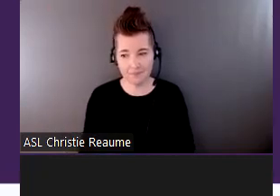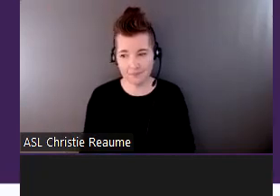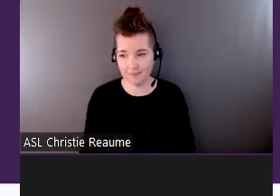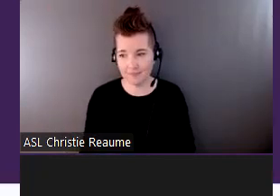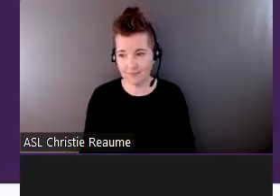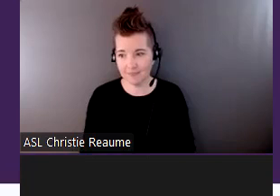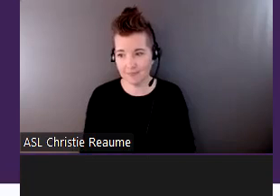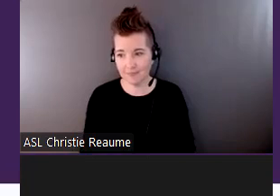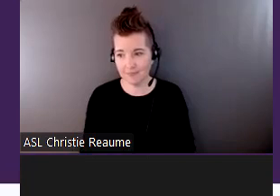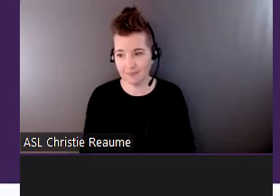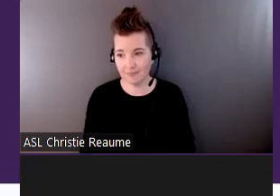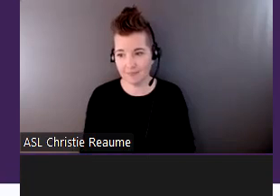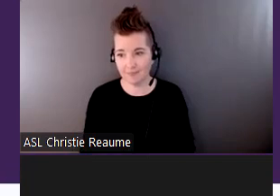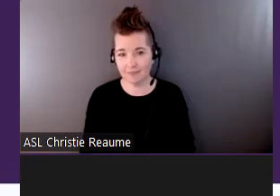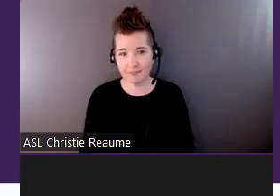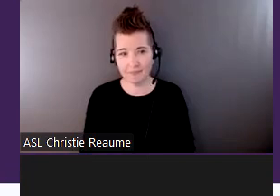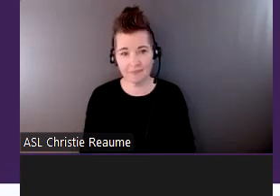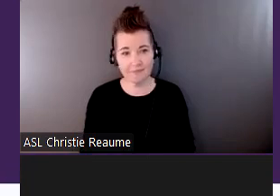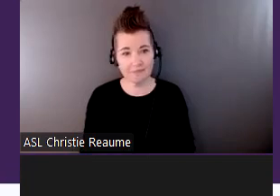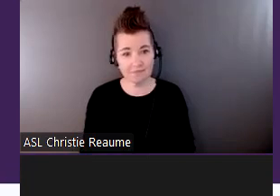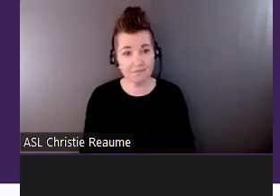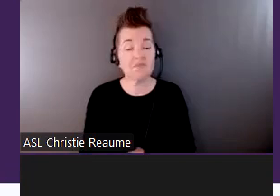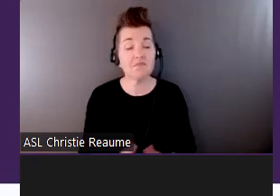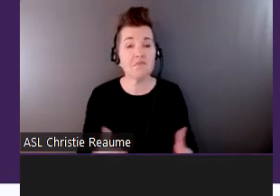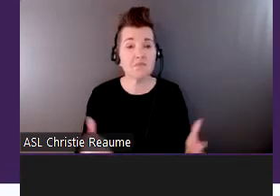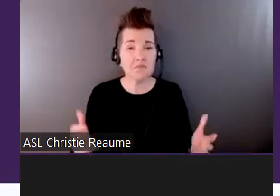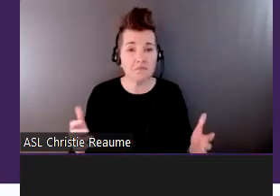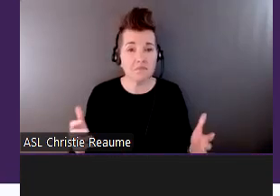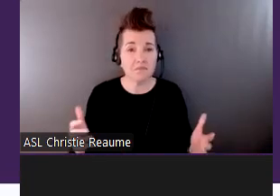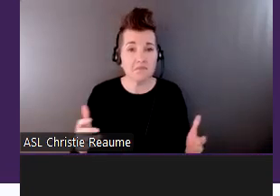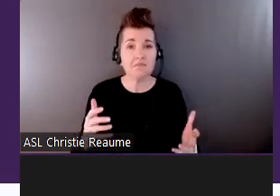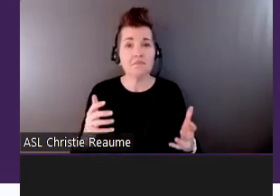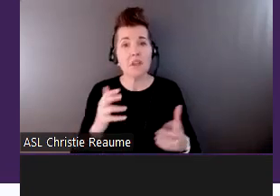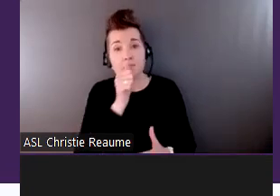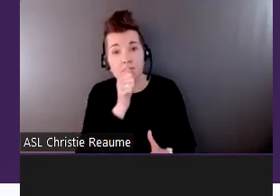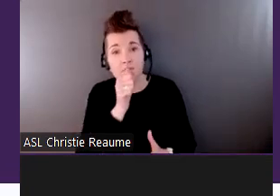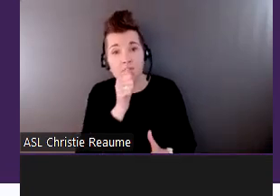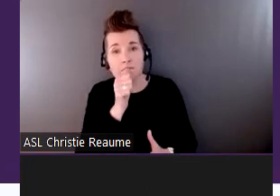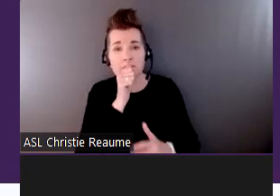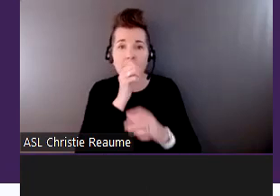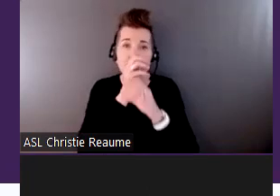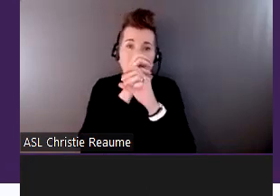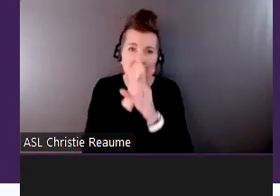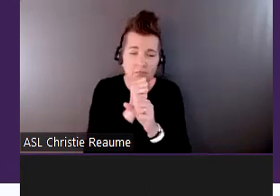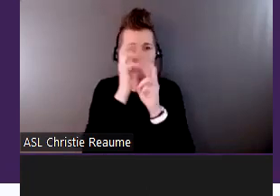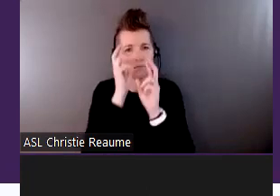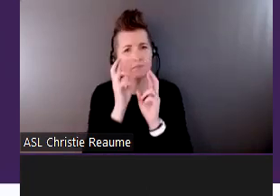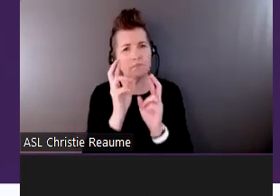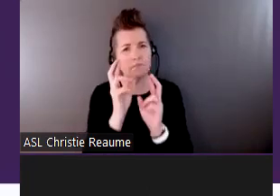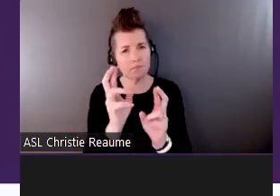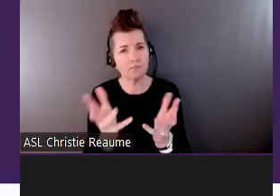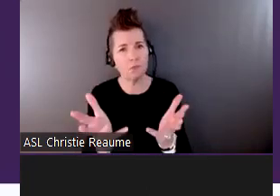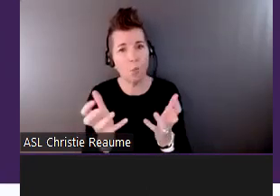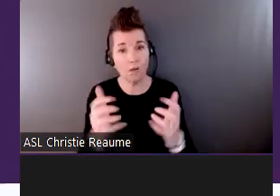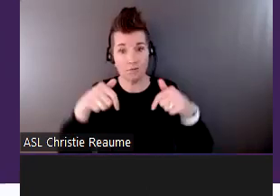just in respect to privacy and confidentiality we just want to remind people that this is a public forum if you'd like